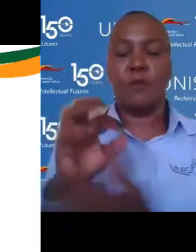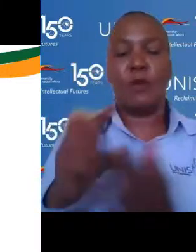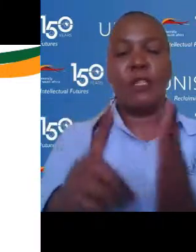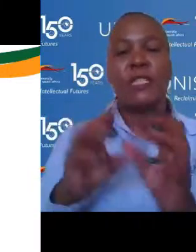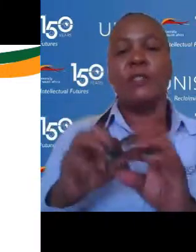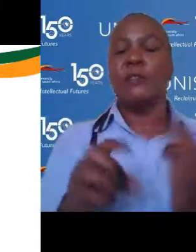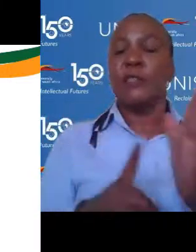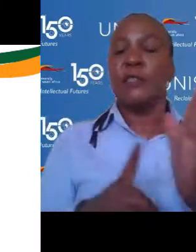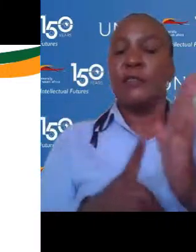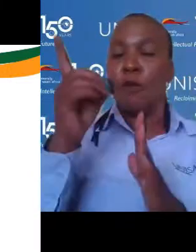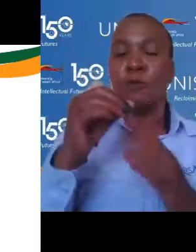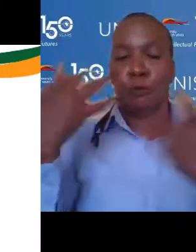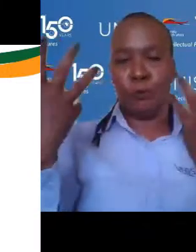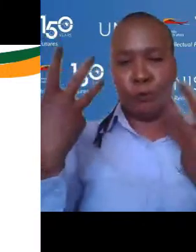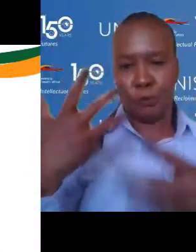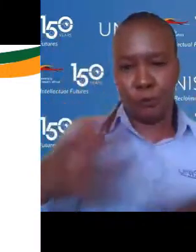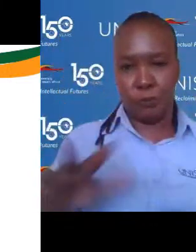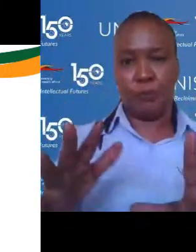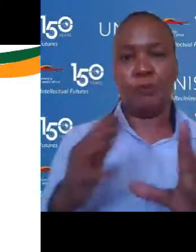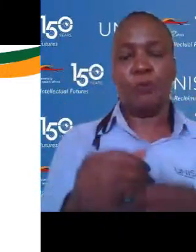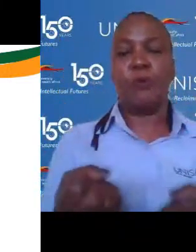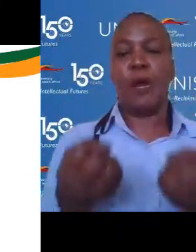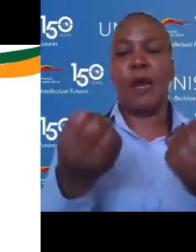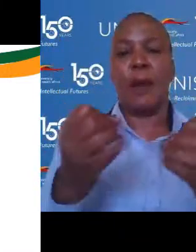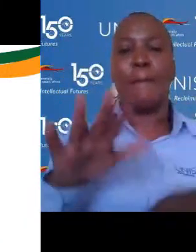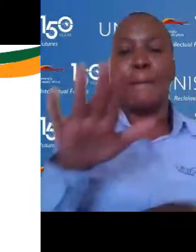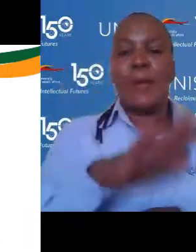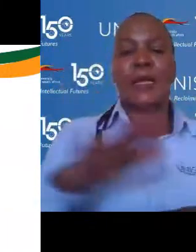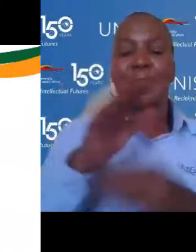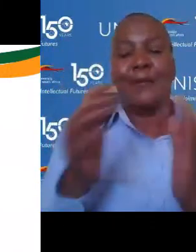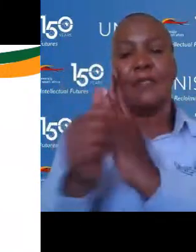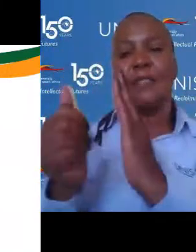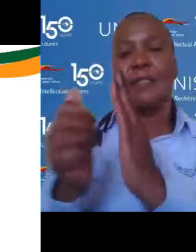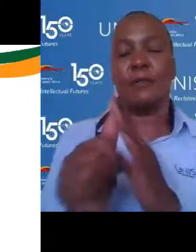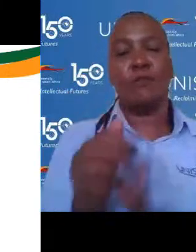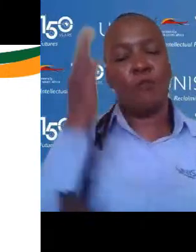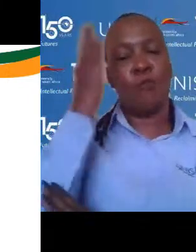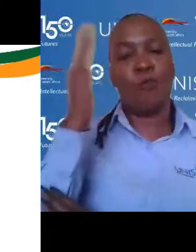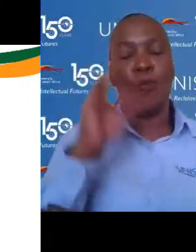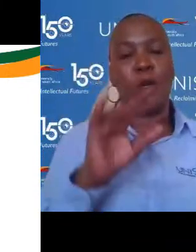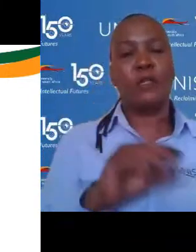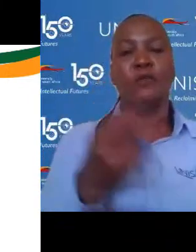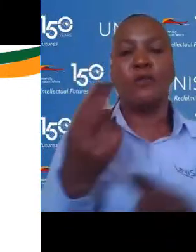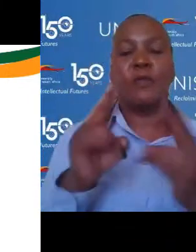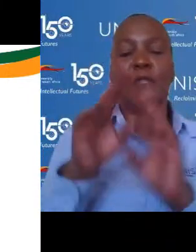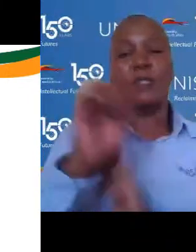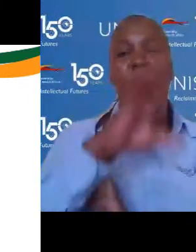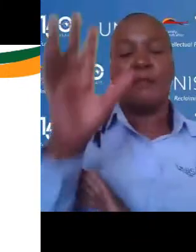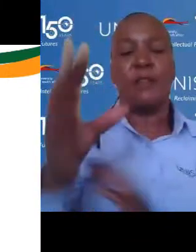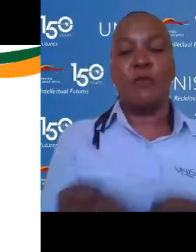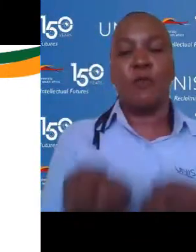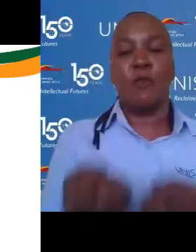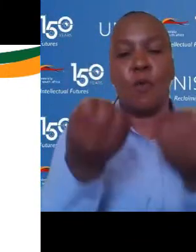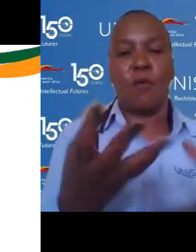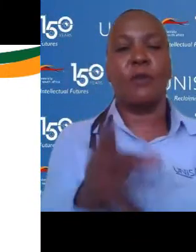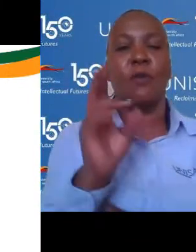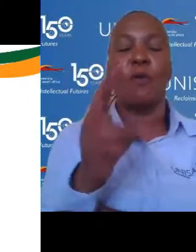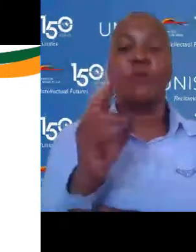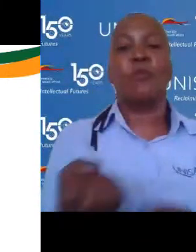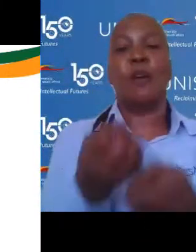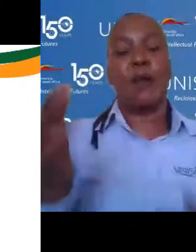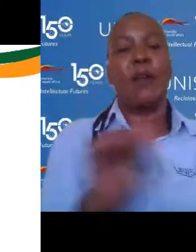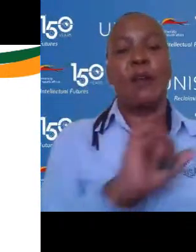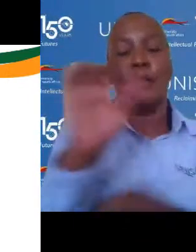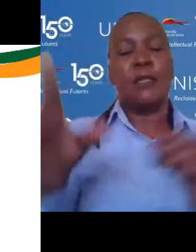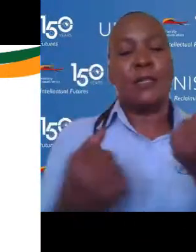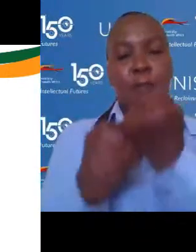with the basic skills to familiarize yourself with what UNISA has to offer, and to provide you with support you may